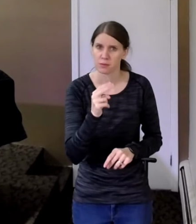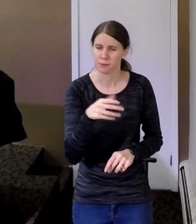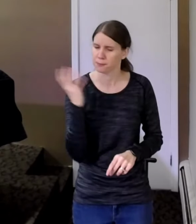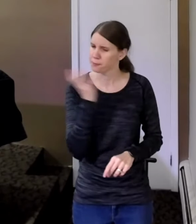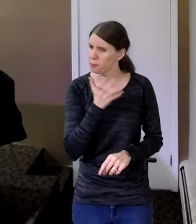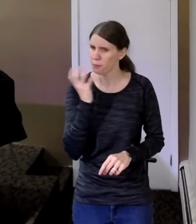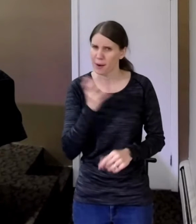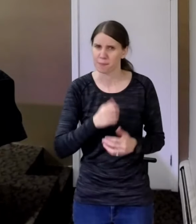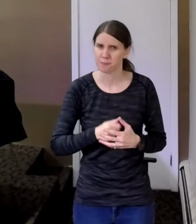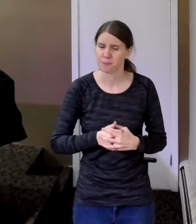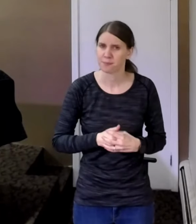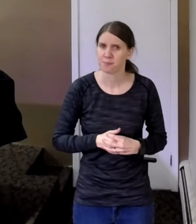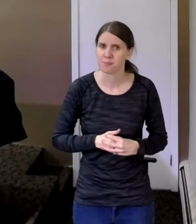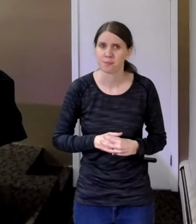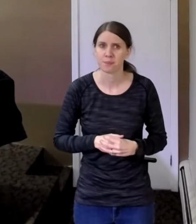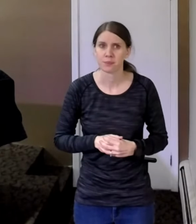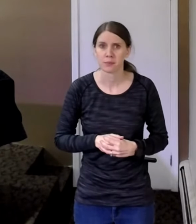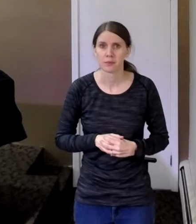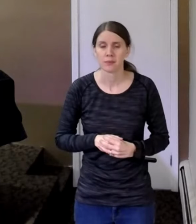Oh.